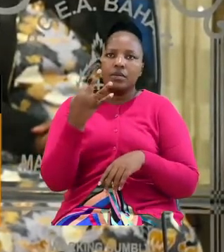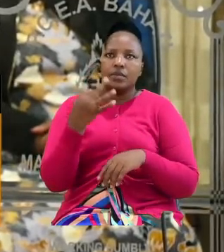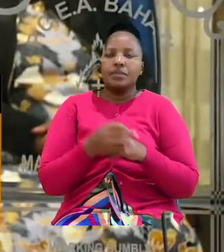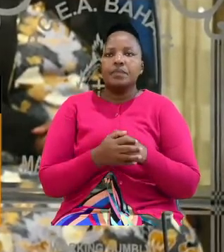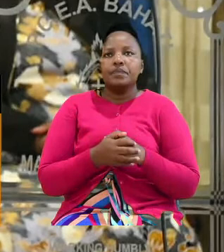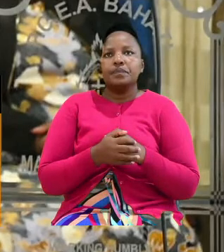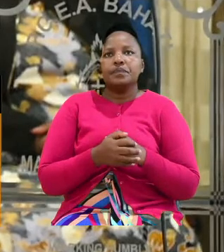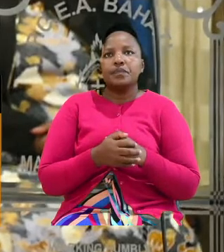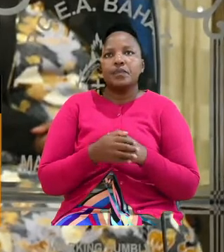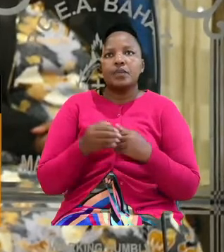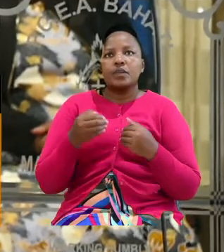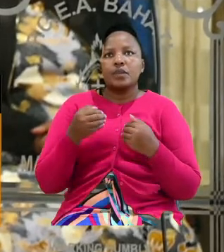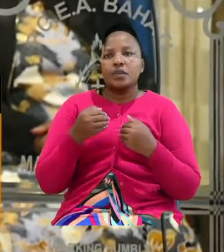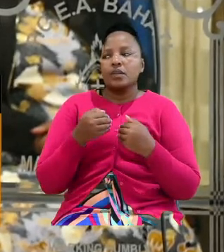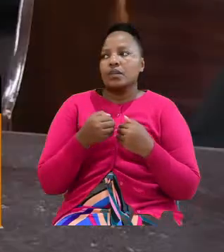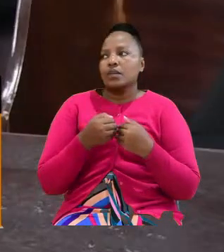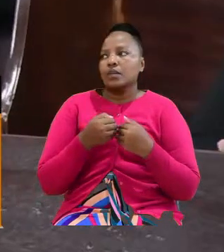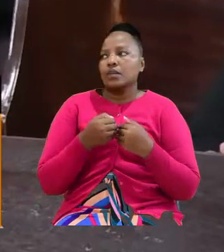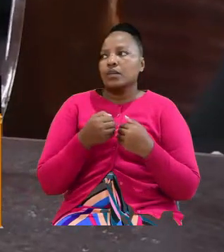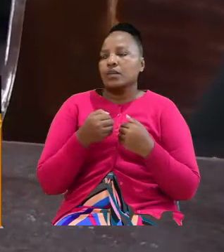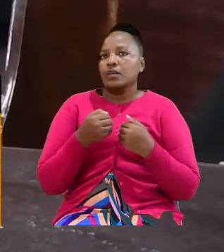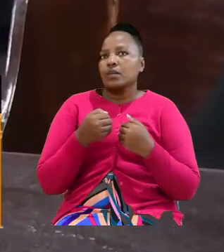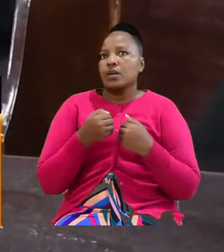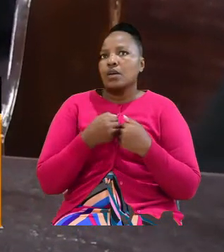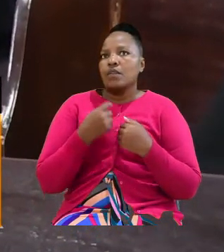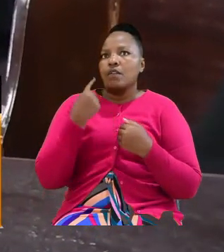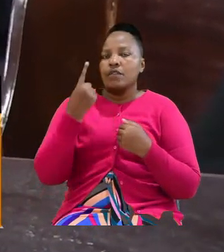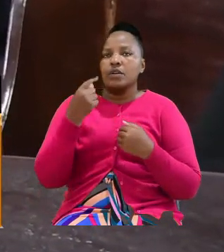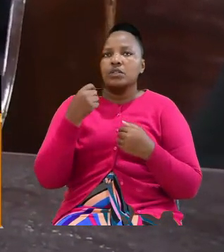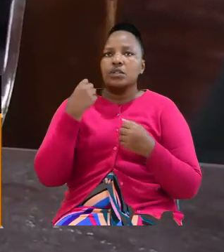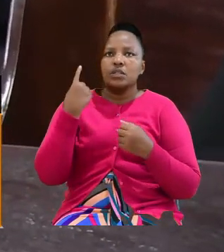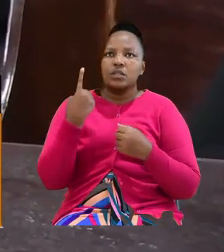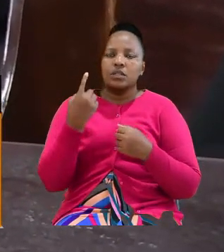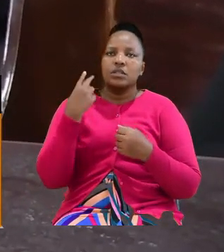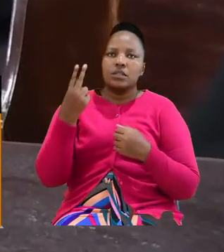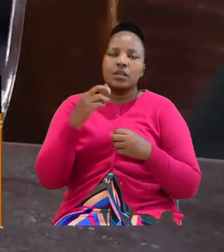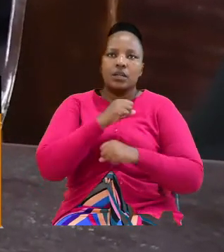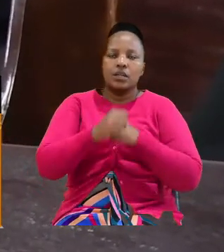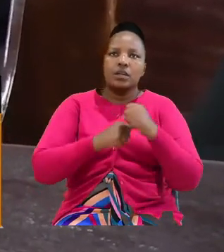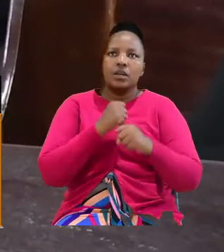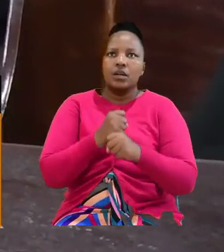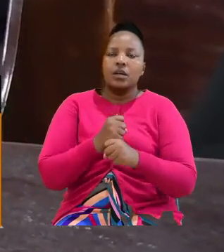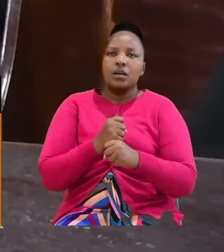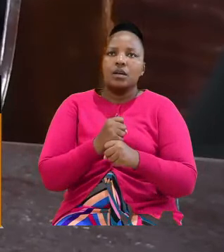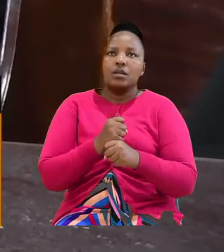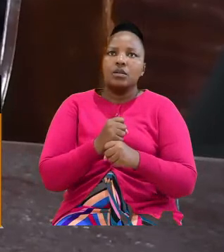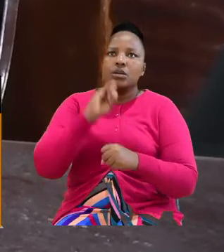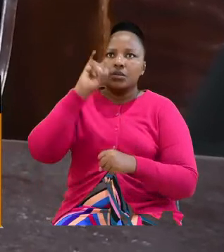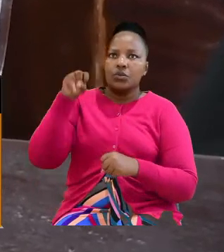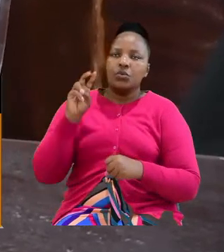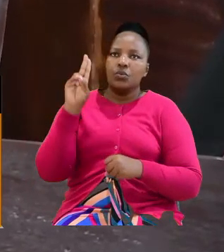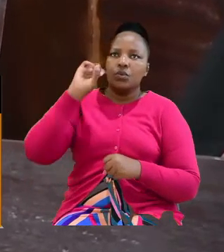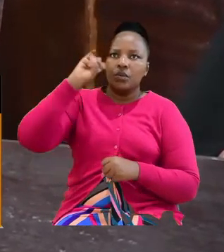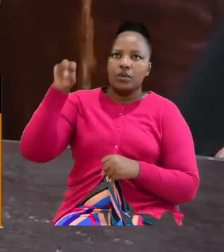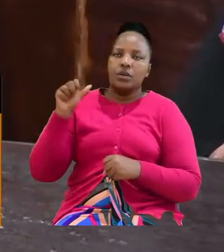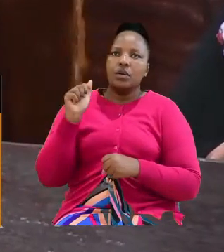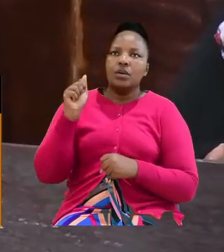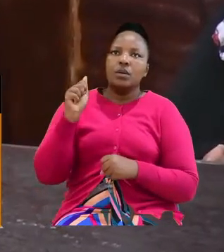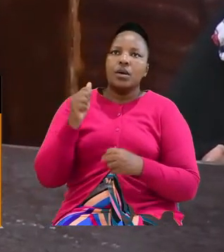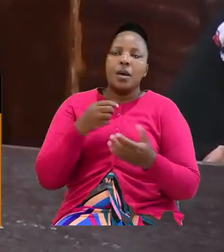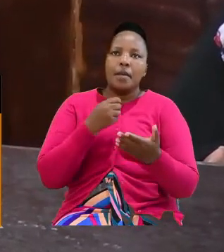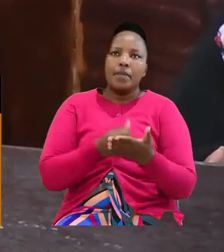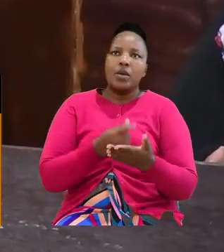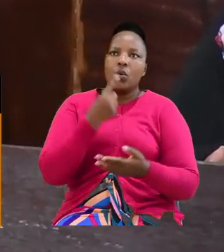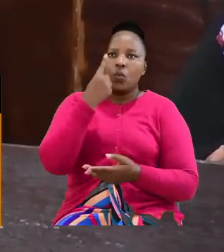There will be an ex-cans first year and second year bonfire at Juja Farm on 9th June. Charges